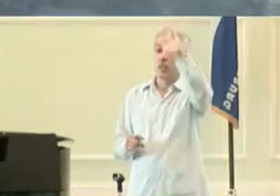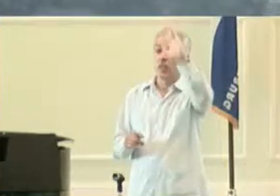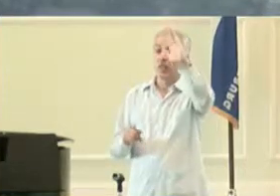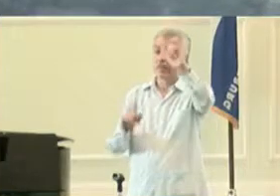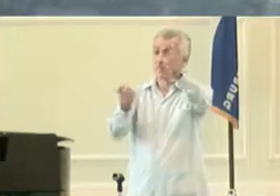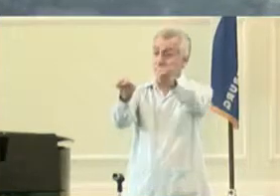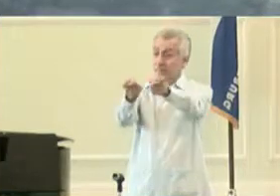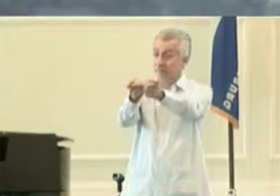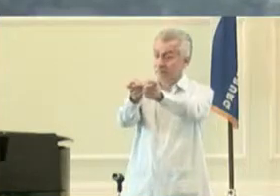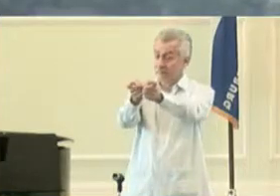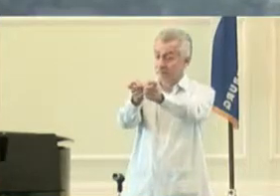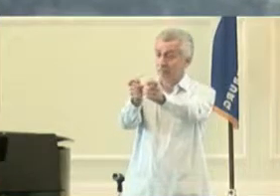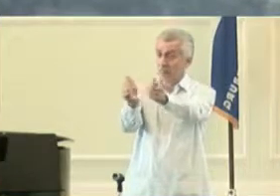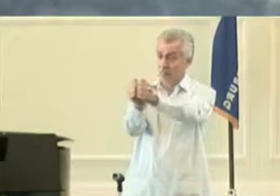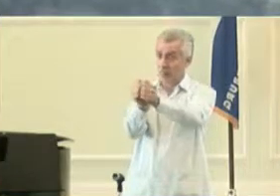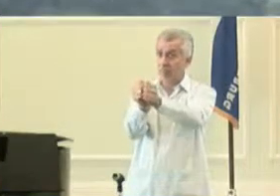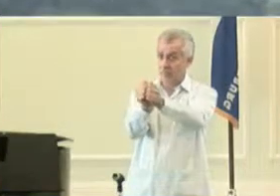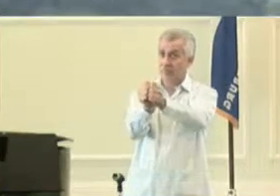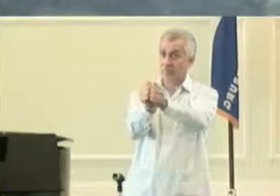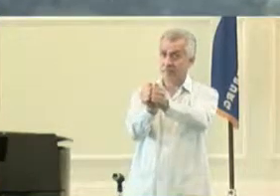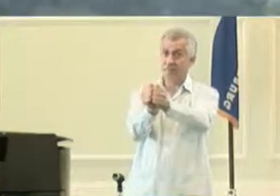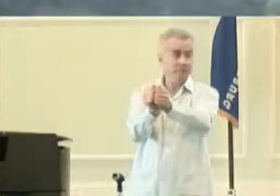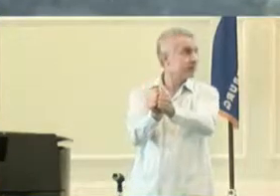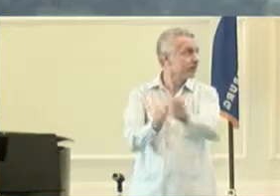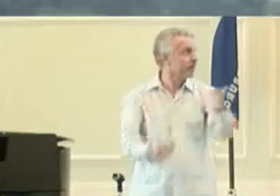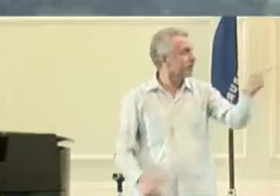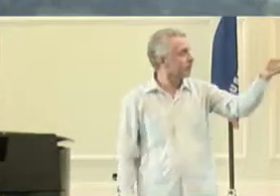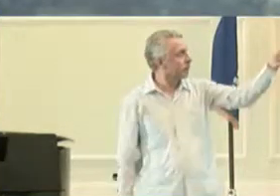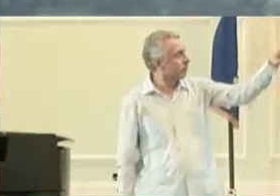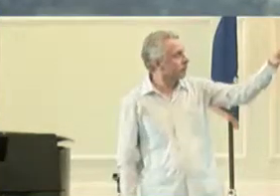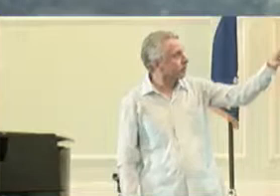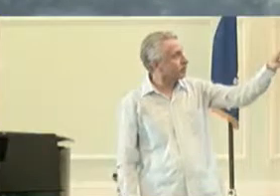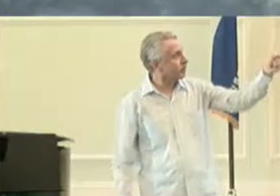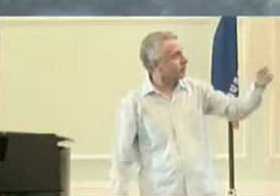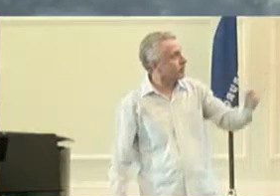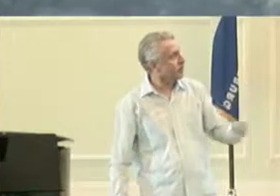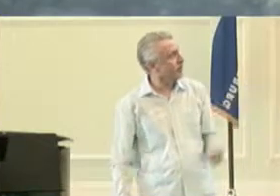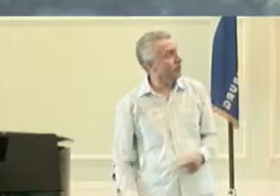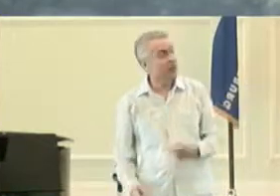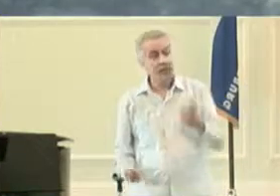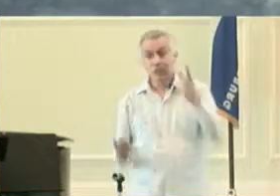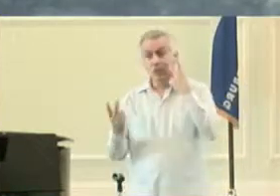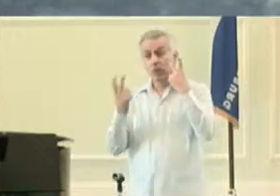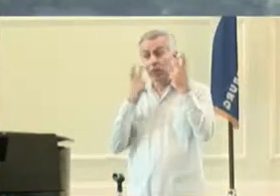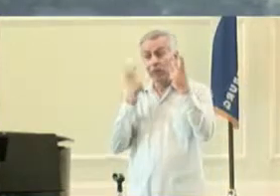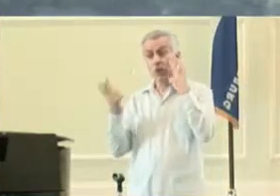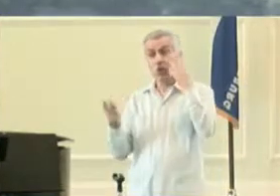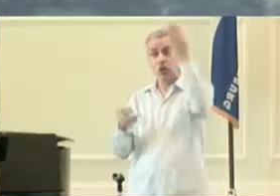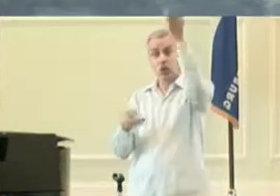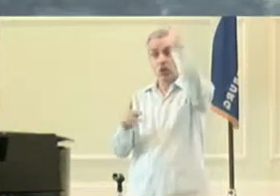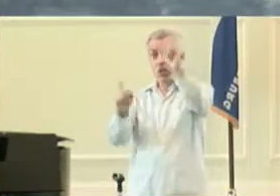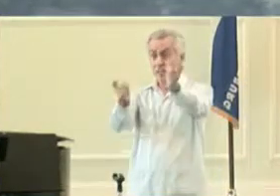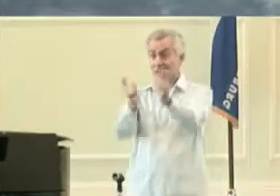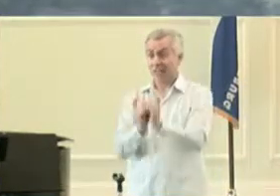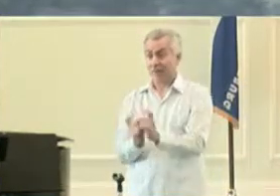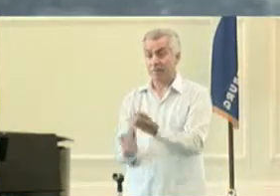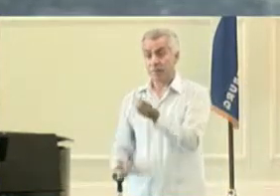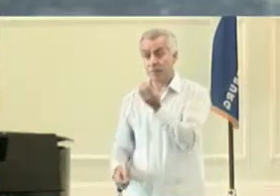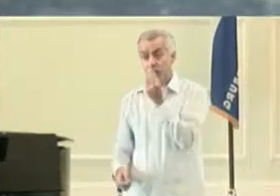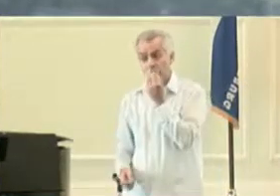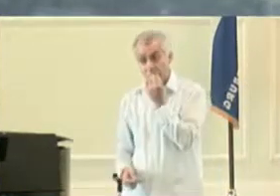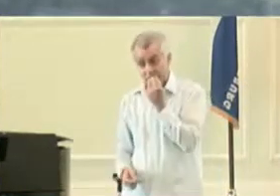Egypt was with them every step of the way. And so as we saw, God provided food for